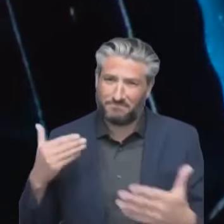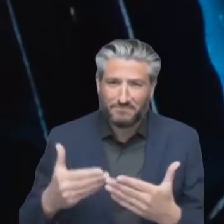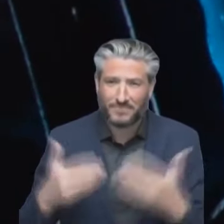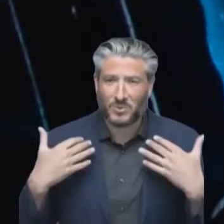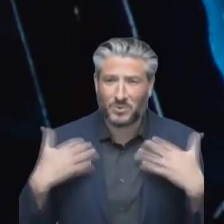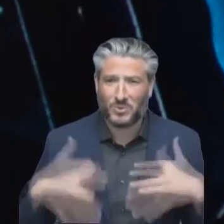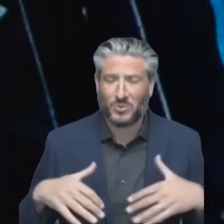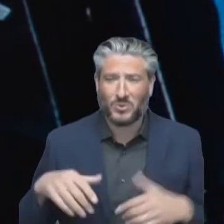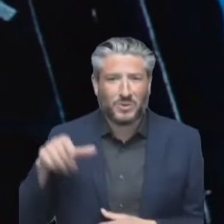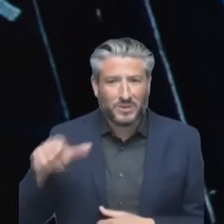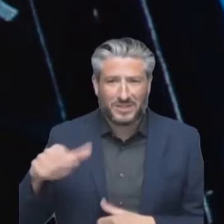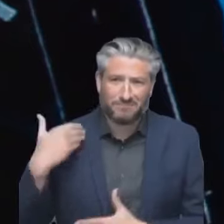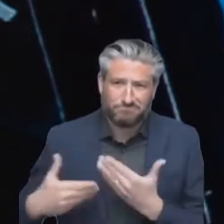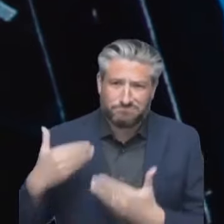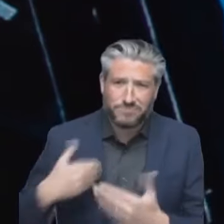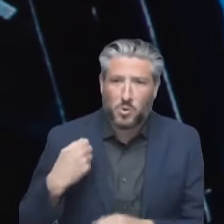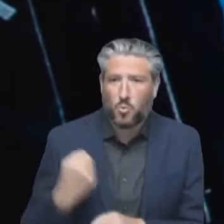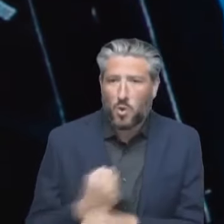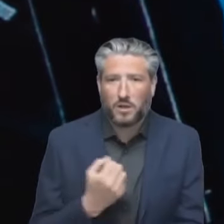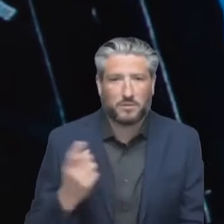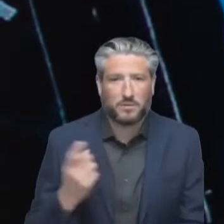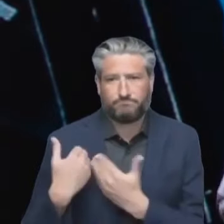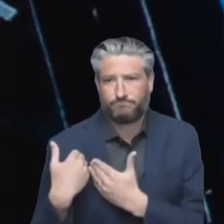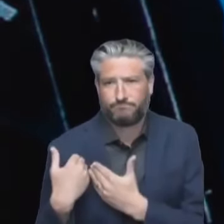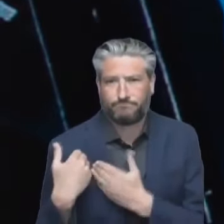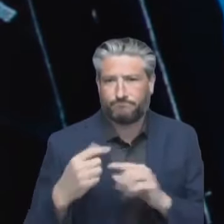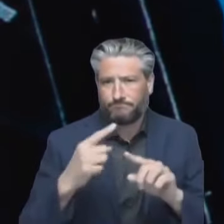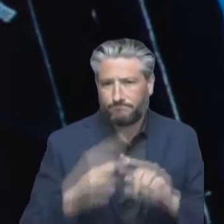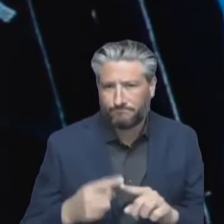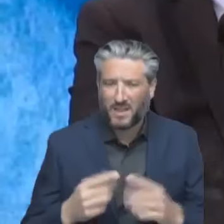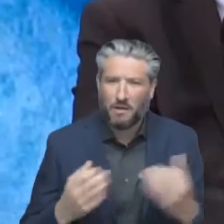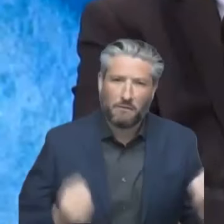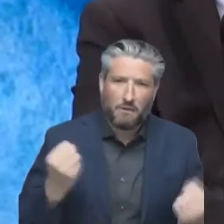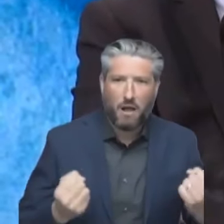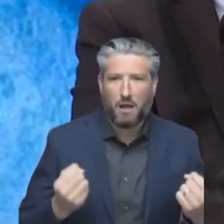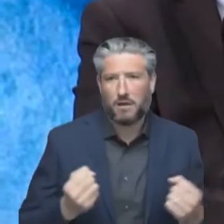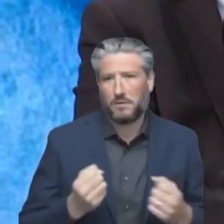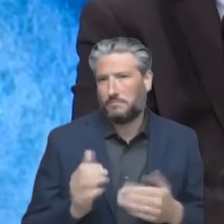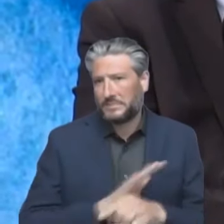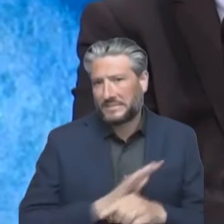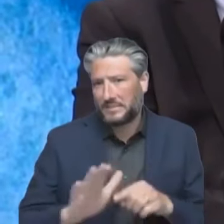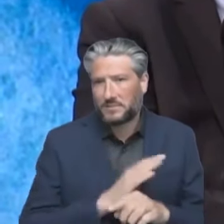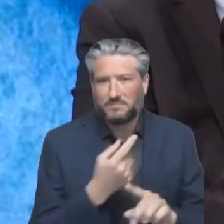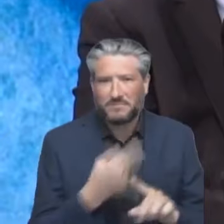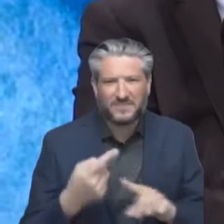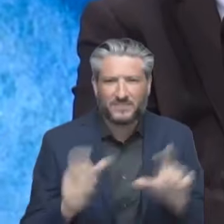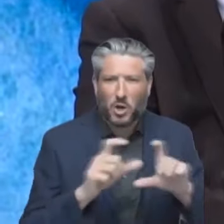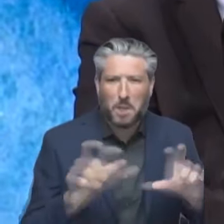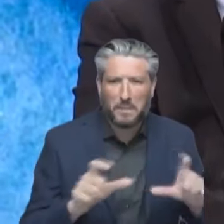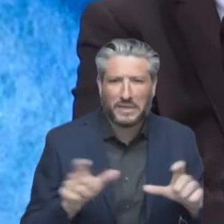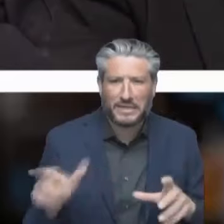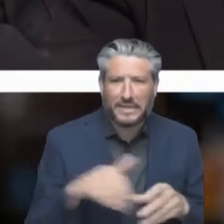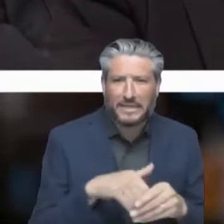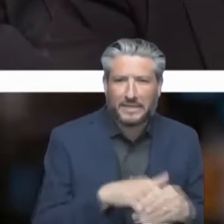and he has held operational responsibilities in the automotive industry as well, as you heard. Frederick Mazzella is a